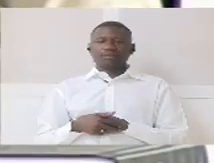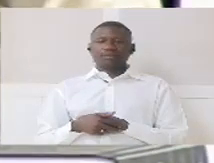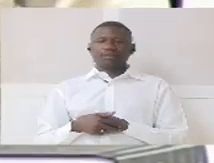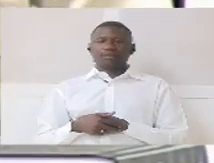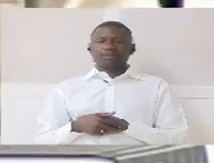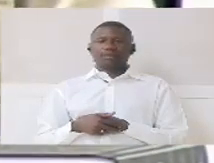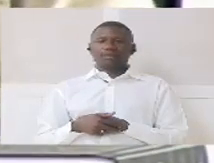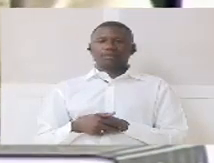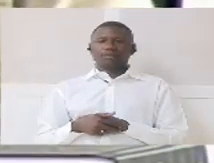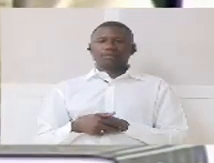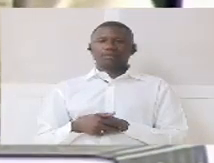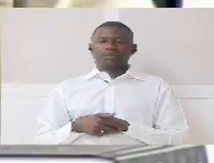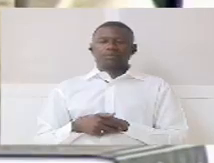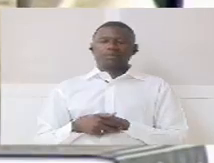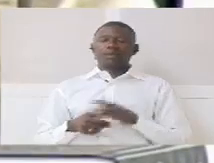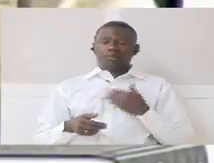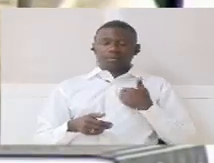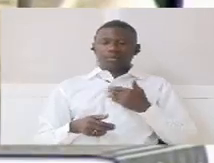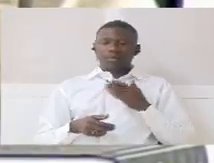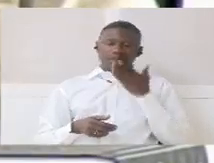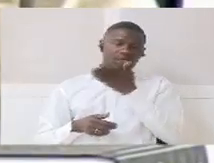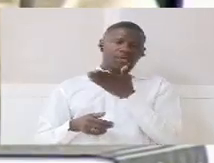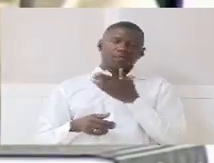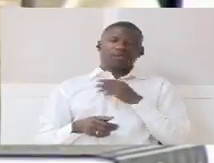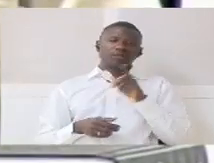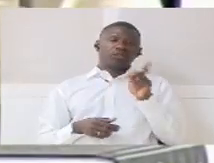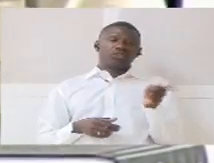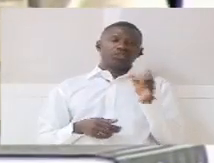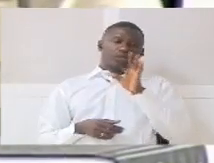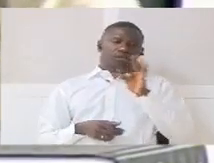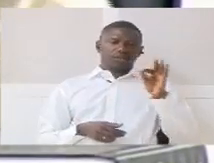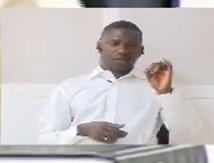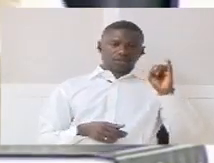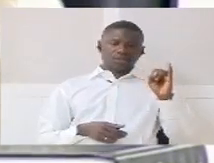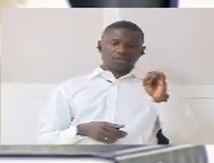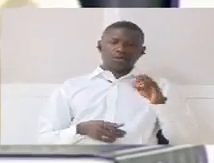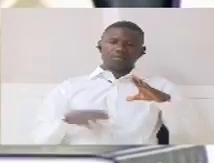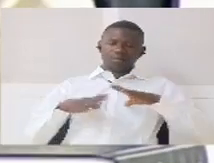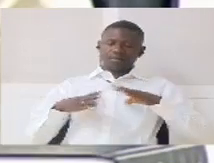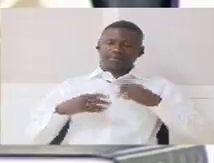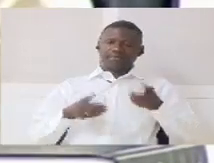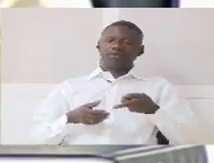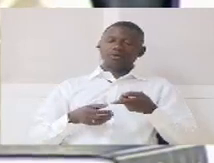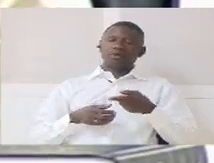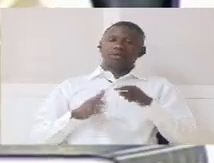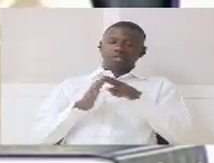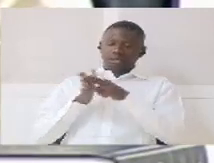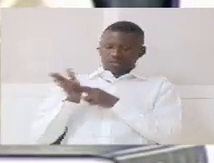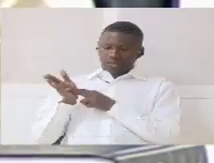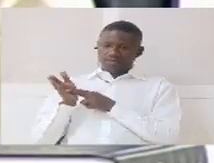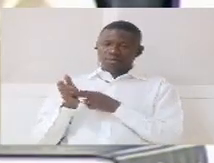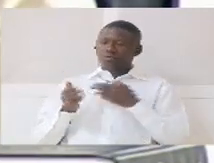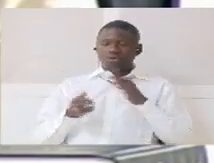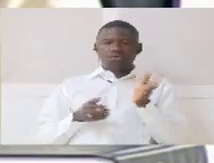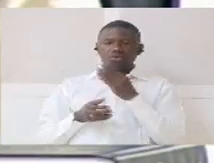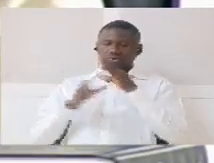what of the exams preparation? I was in GTTI and I was preparing for an examination. So make an office regularly. So I wasn't going to the